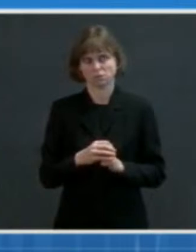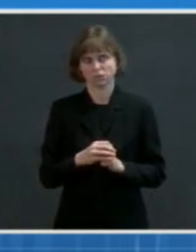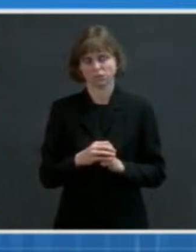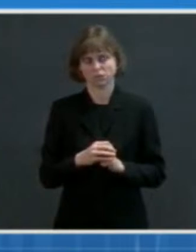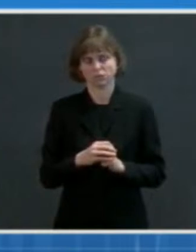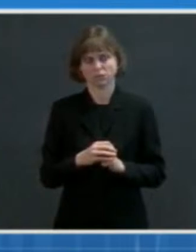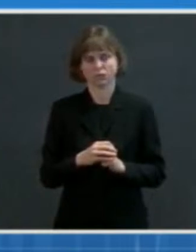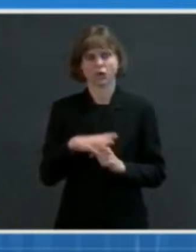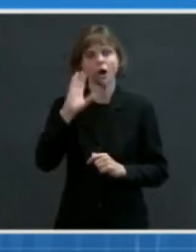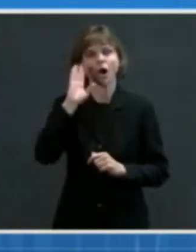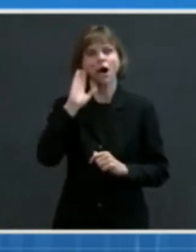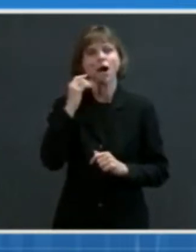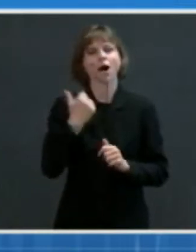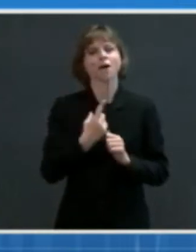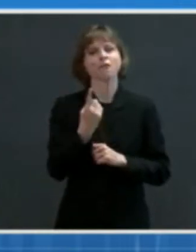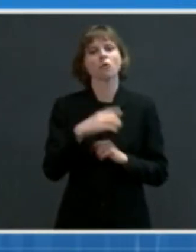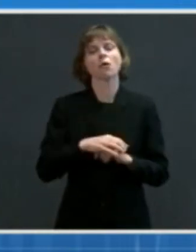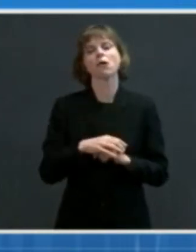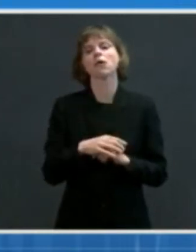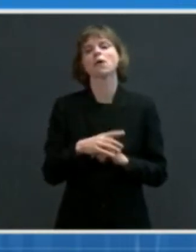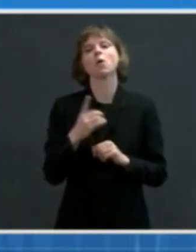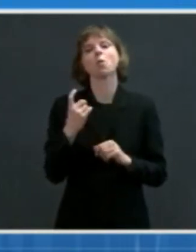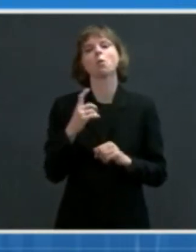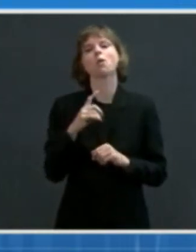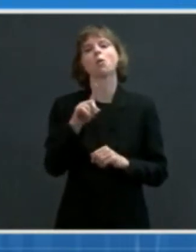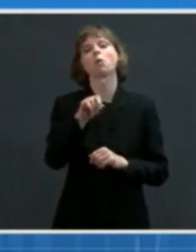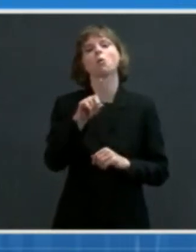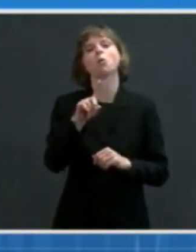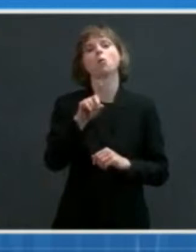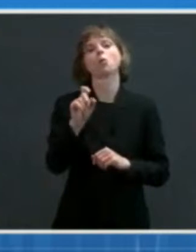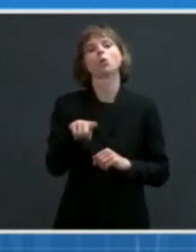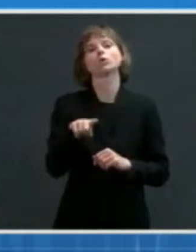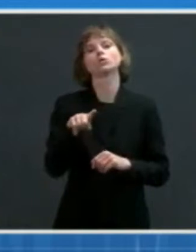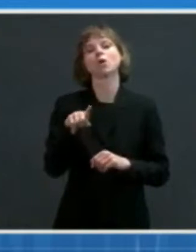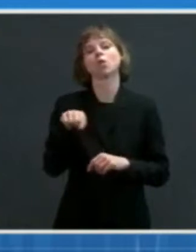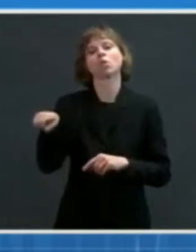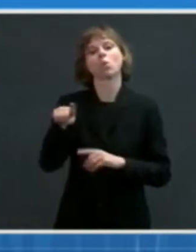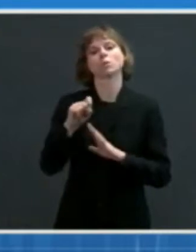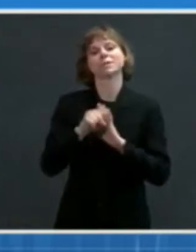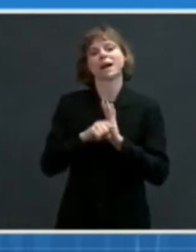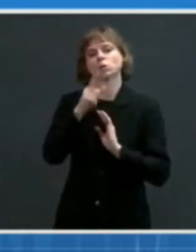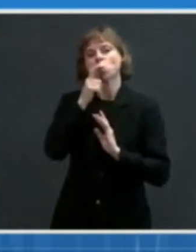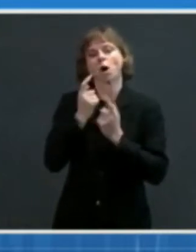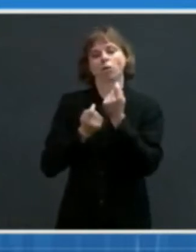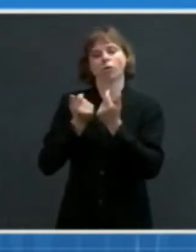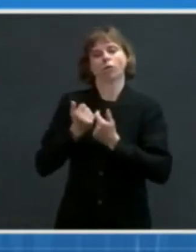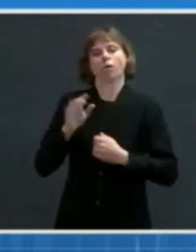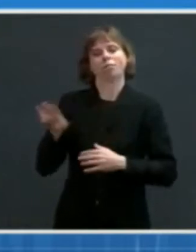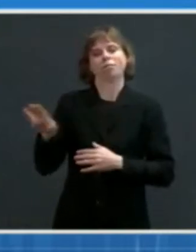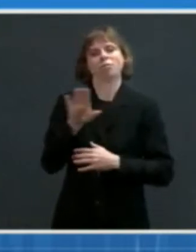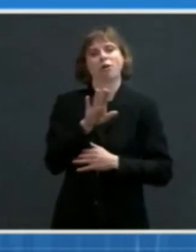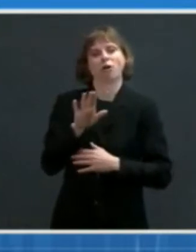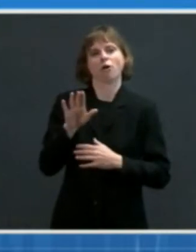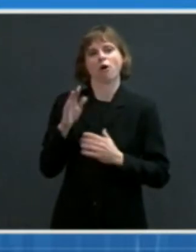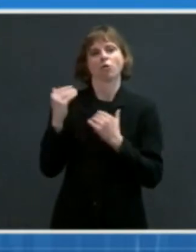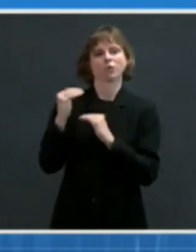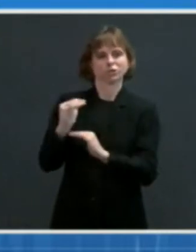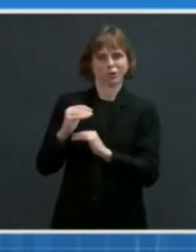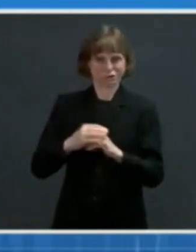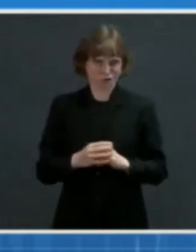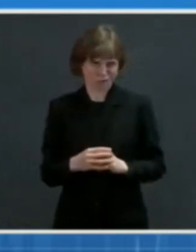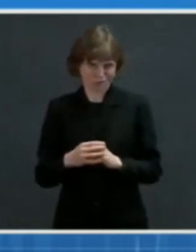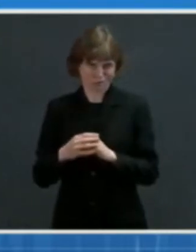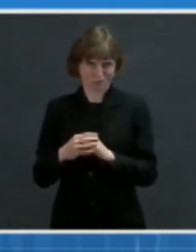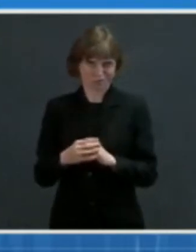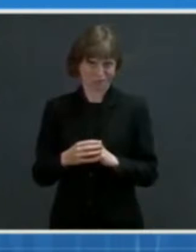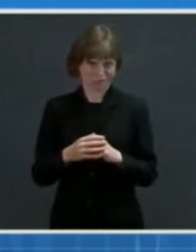Hi, everybody. One more question on the states that are reducing their own restrictions. Specifically, are you